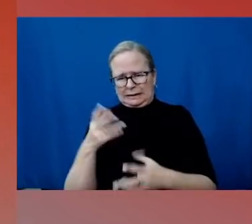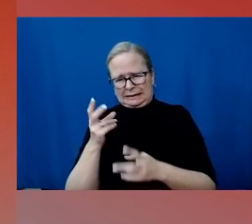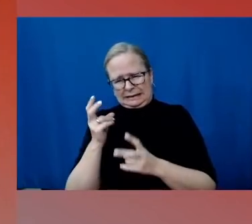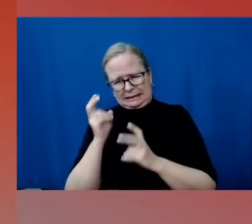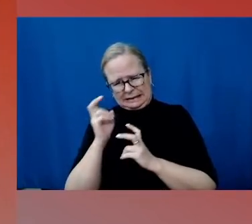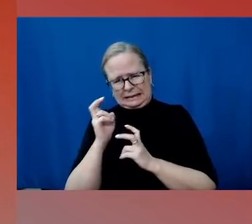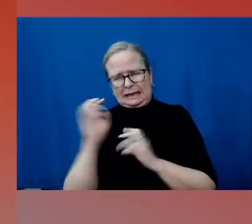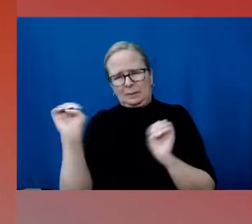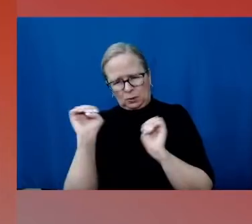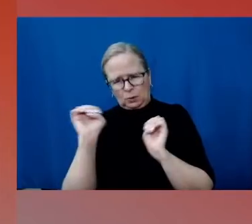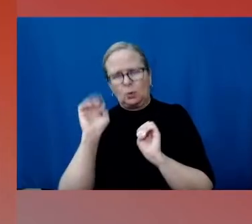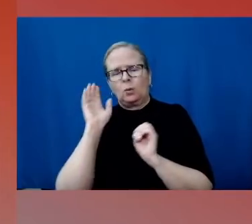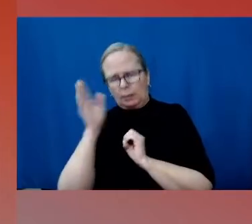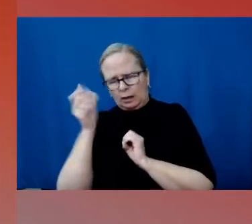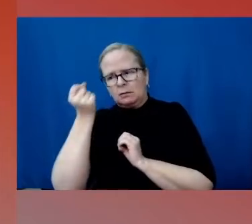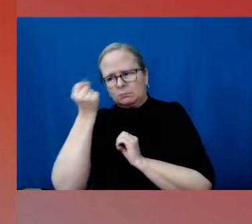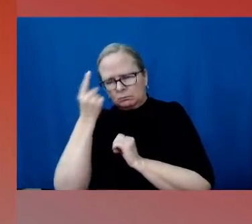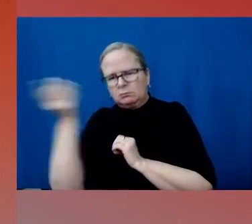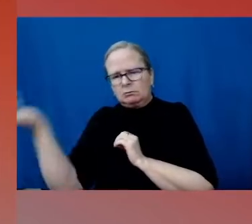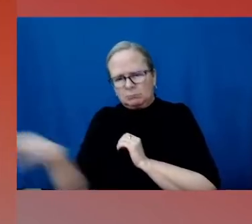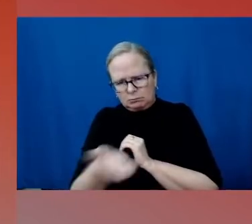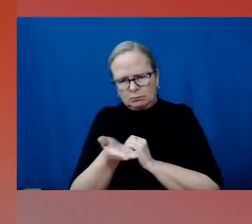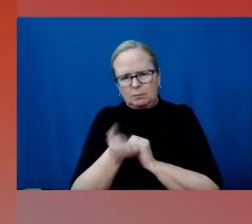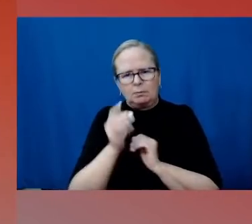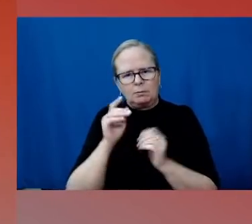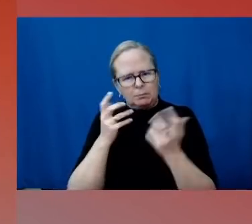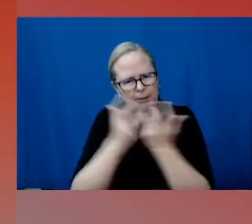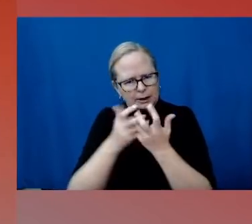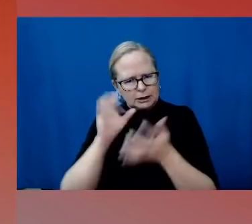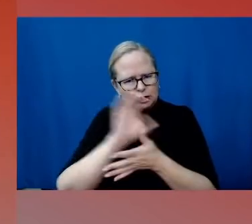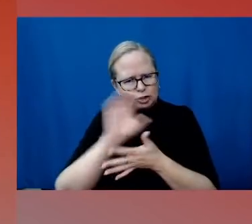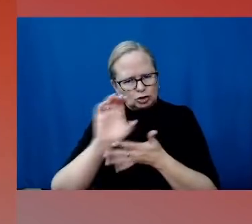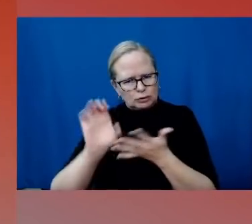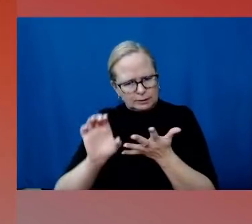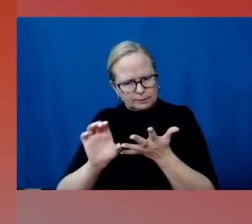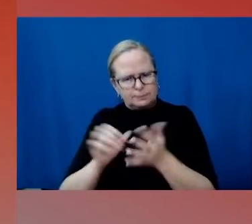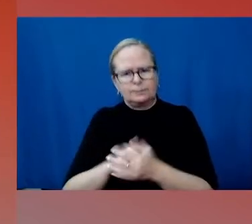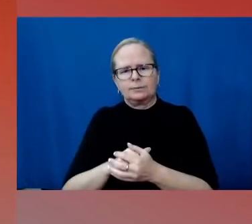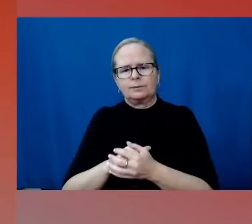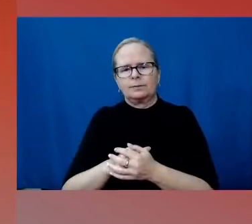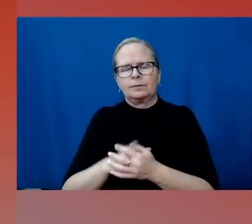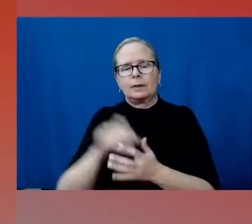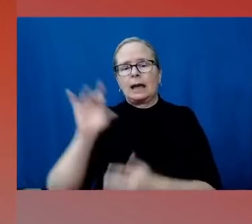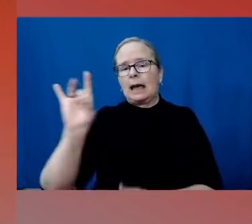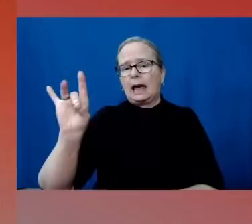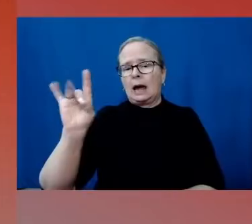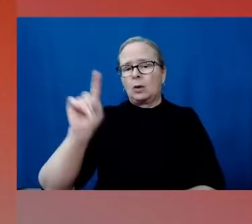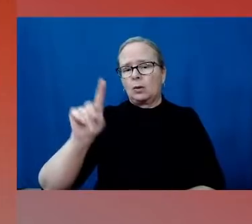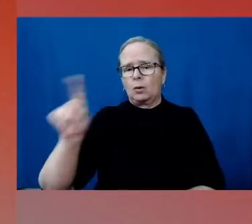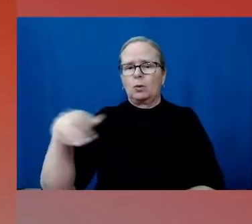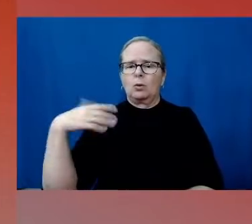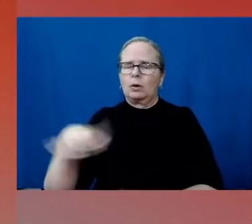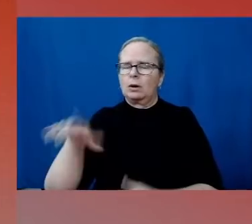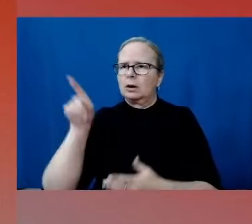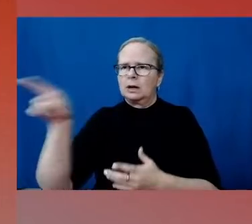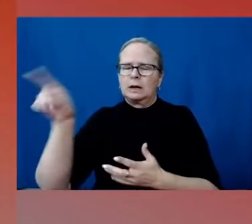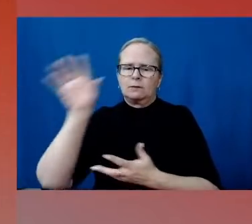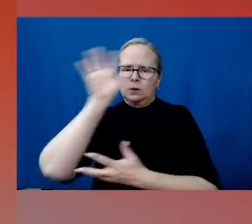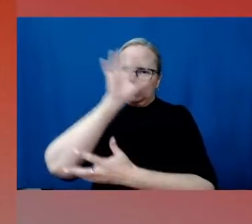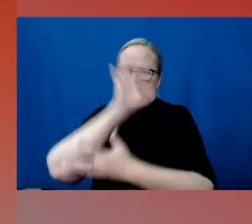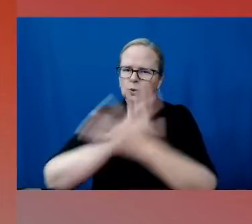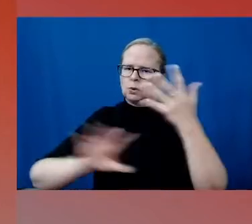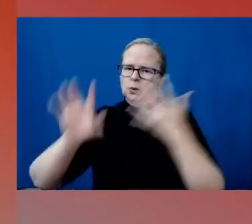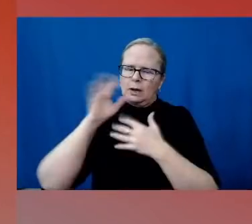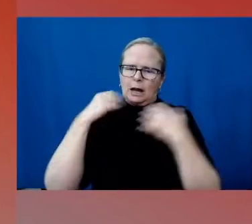bad and had to come to emerge and get checked. And the only other thing I'll say out there for patients now, 811 is very confusing,